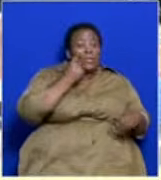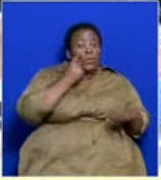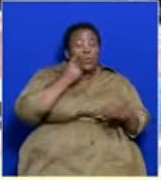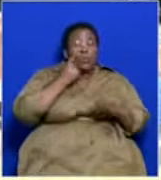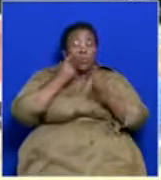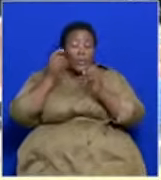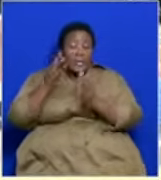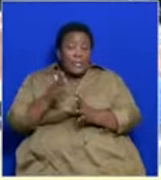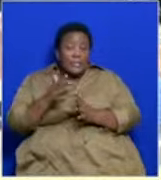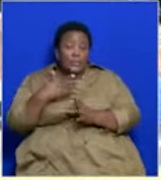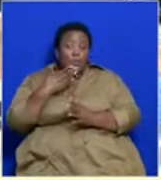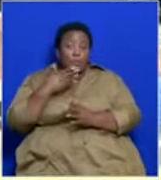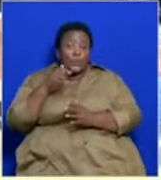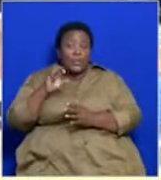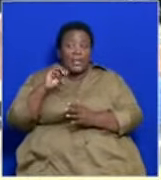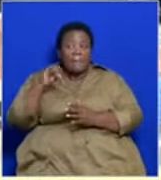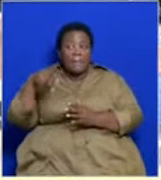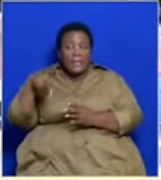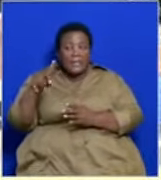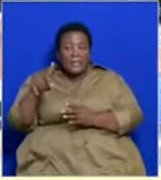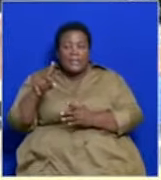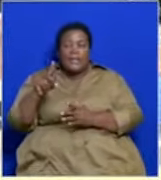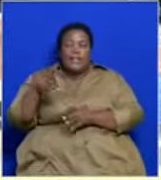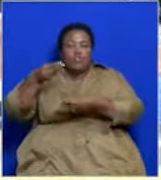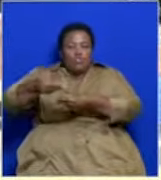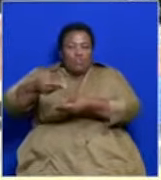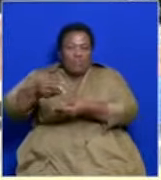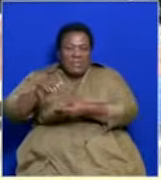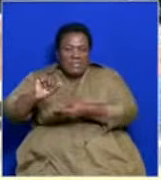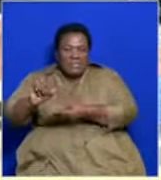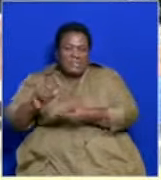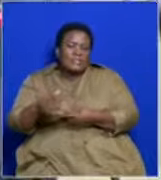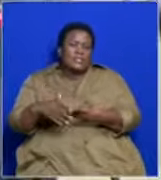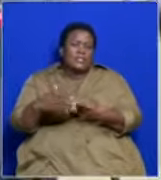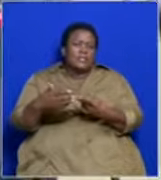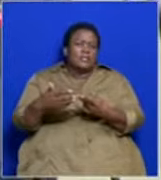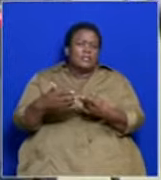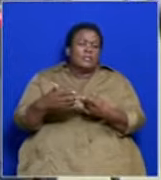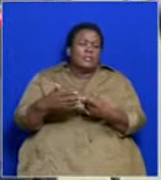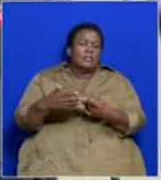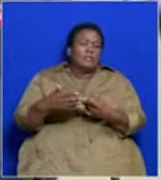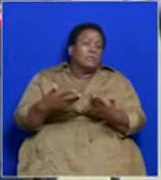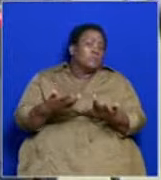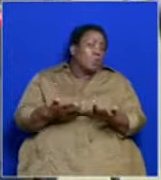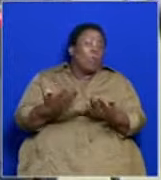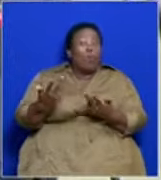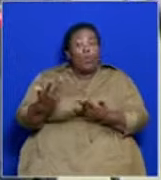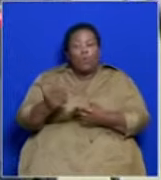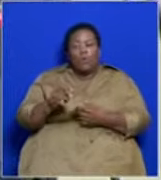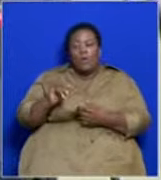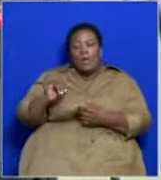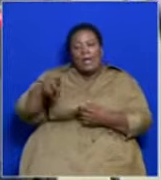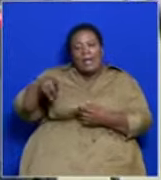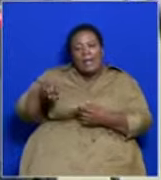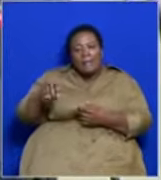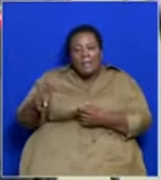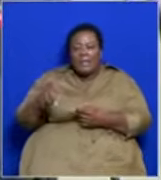Mr. Magagula and his records. Why is that not done or not doable?